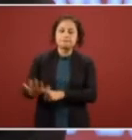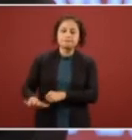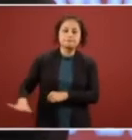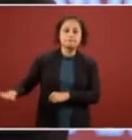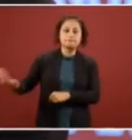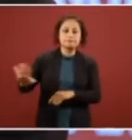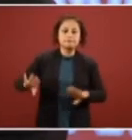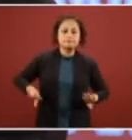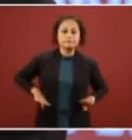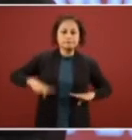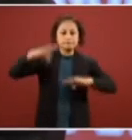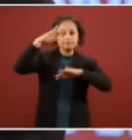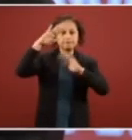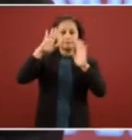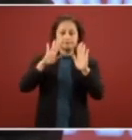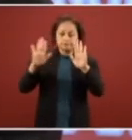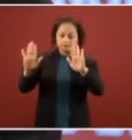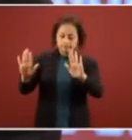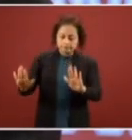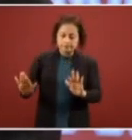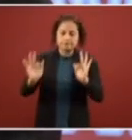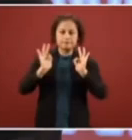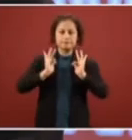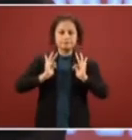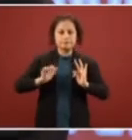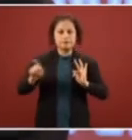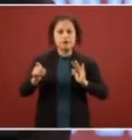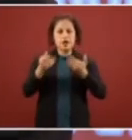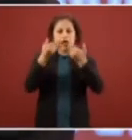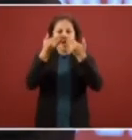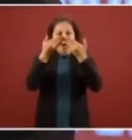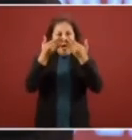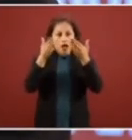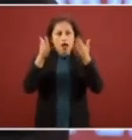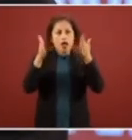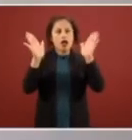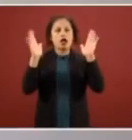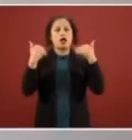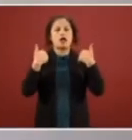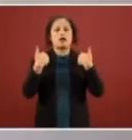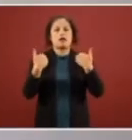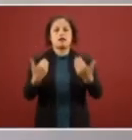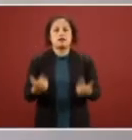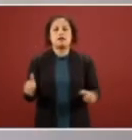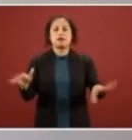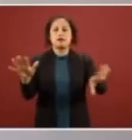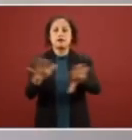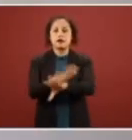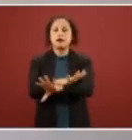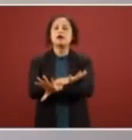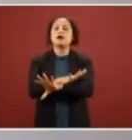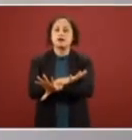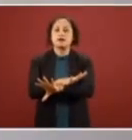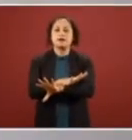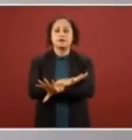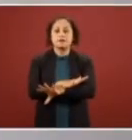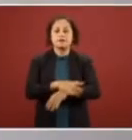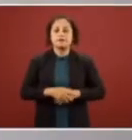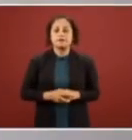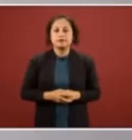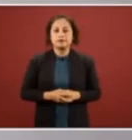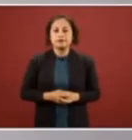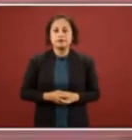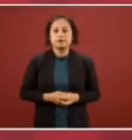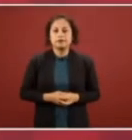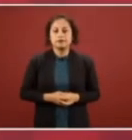not the same, that they have changed. Que no es lo mismo. That it is not more of the same. Y que